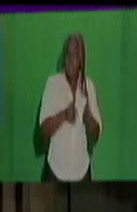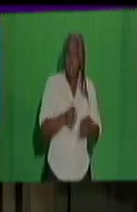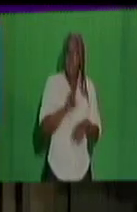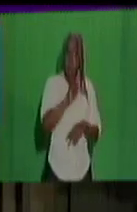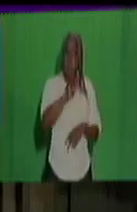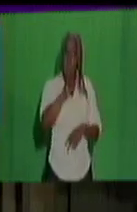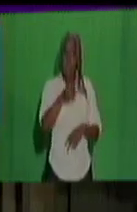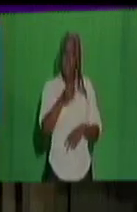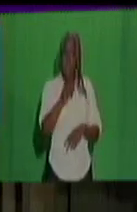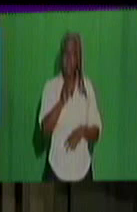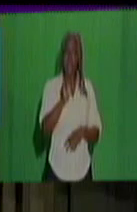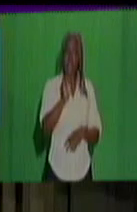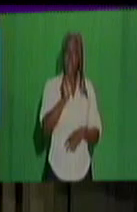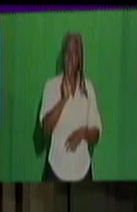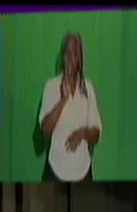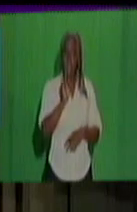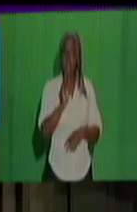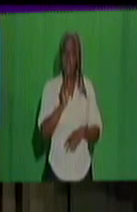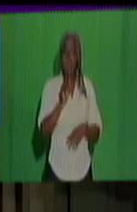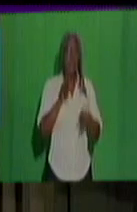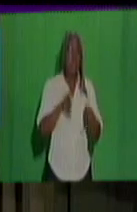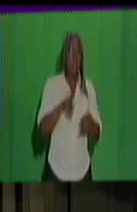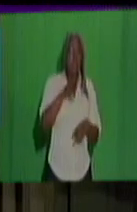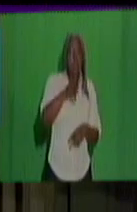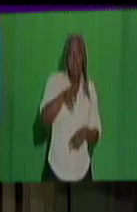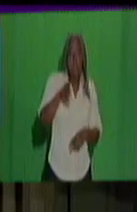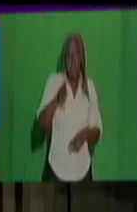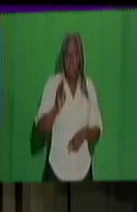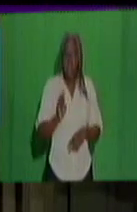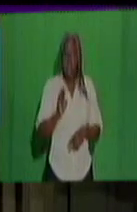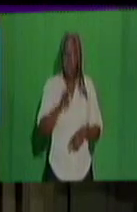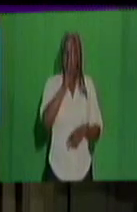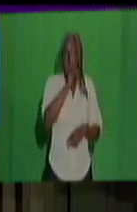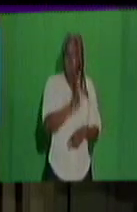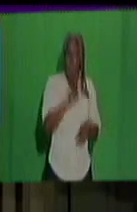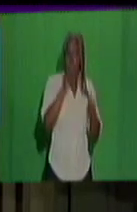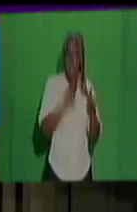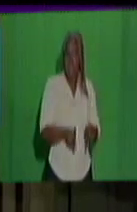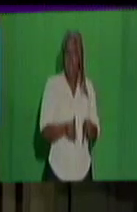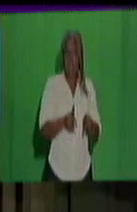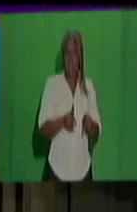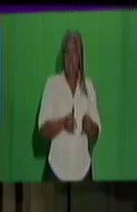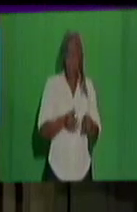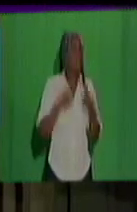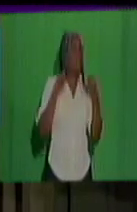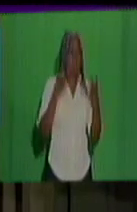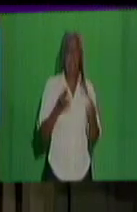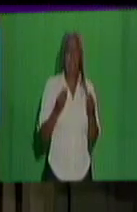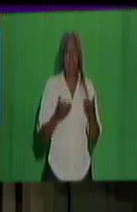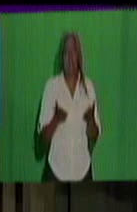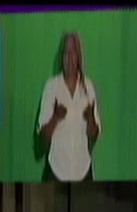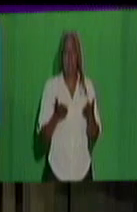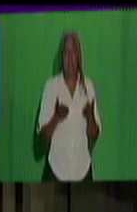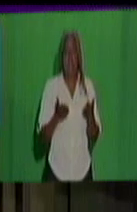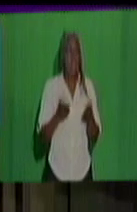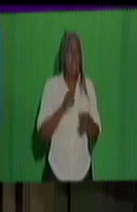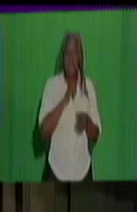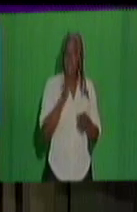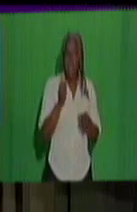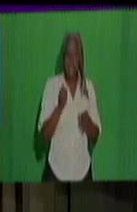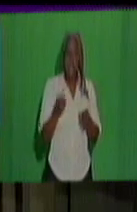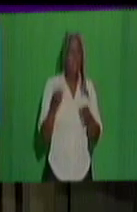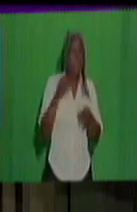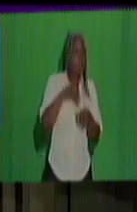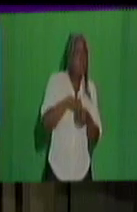187 pieces of PPE. That's a huge number. And that does not include